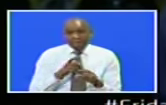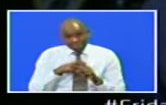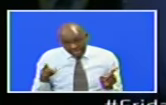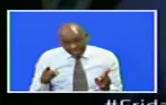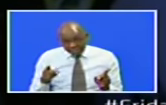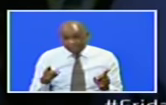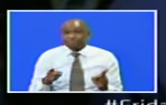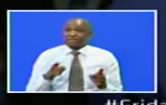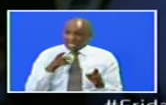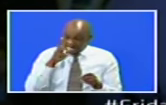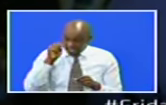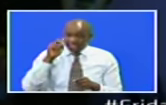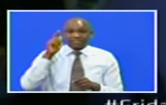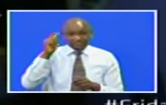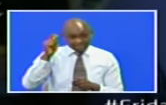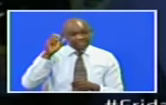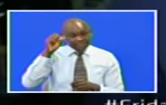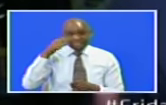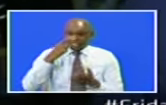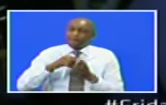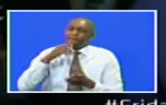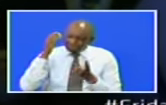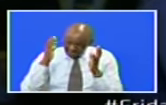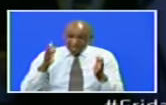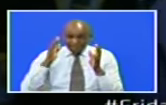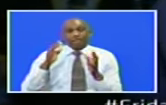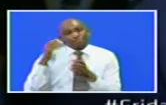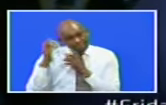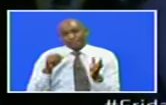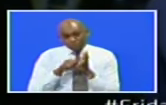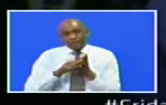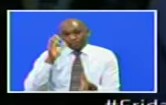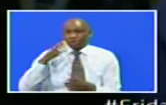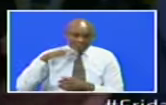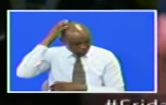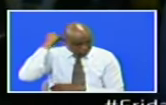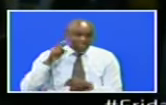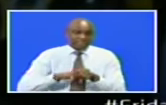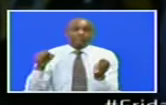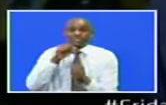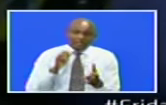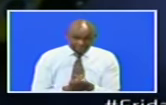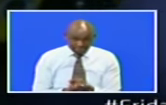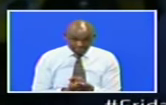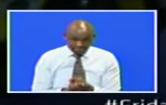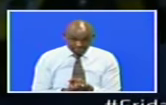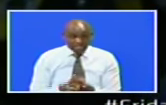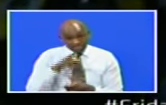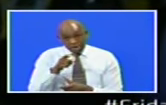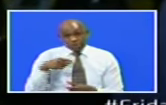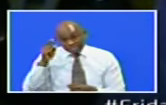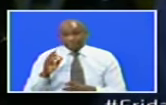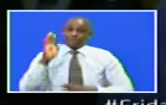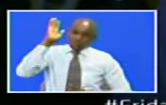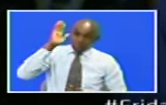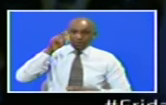but nonetheless, NTSA have been worried that that may be one of the major contributors. So does going back to traditional methods of lift your hand up,